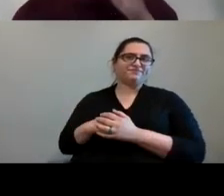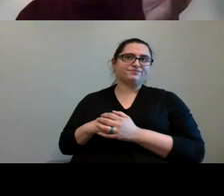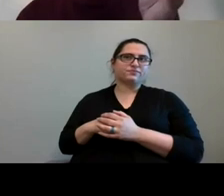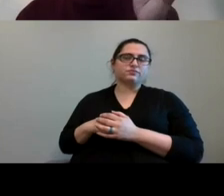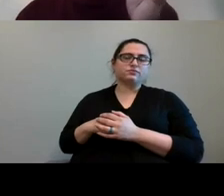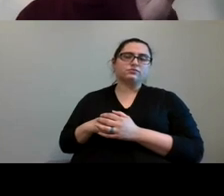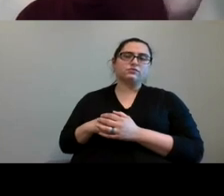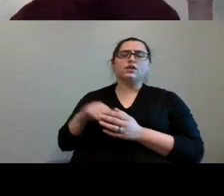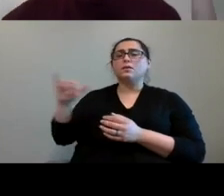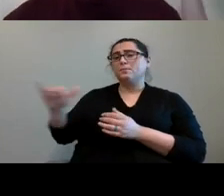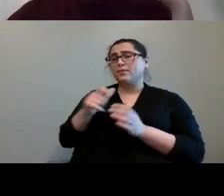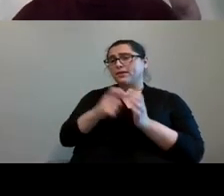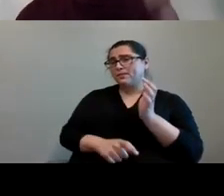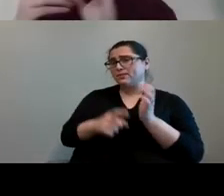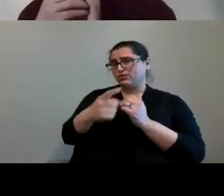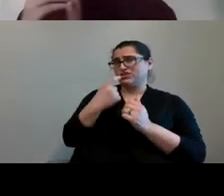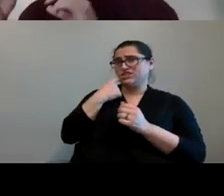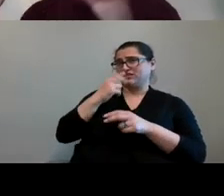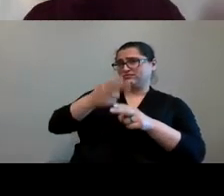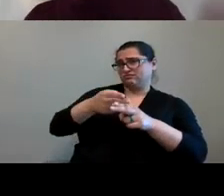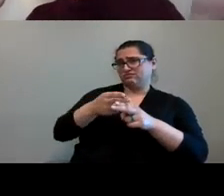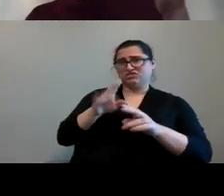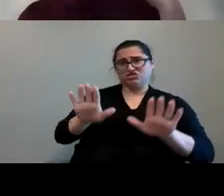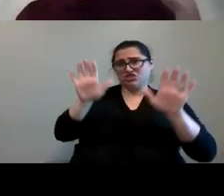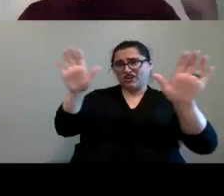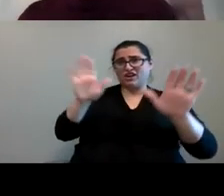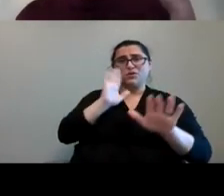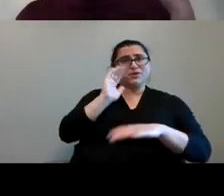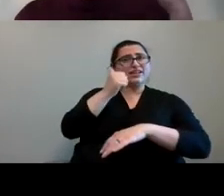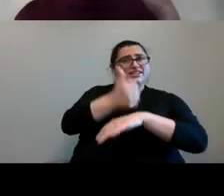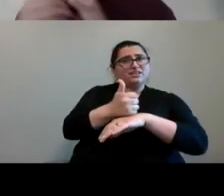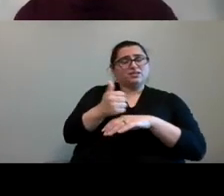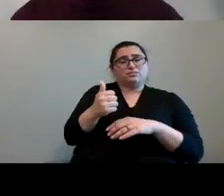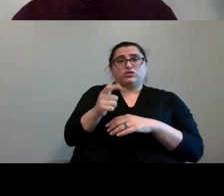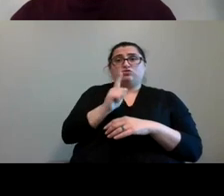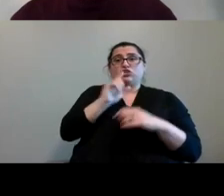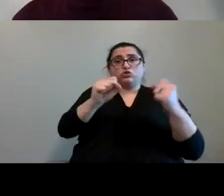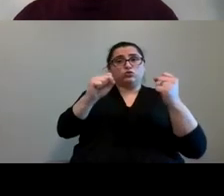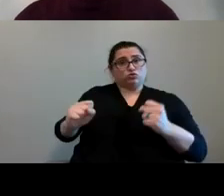But yeah, that paper is really good at establishing like these strong upper bounds on,